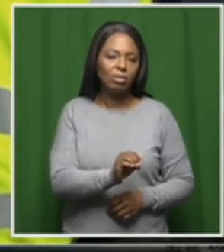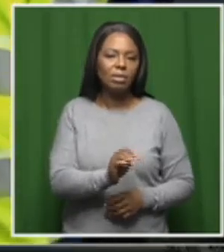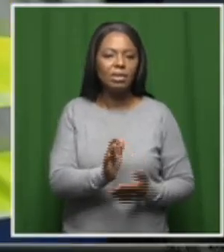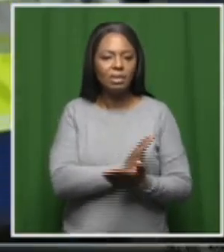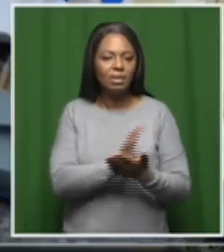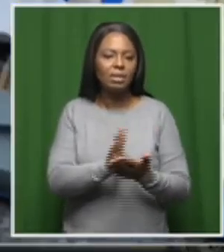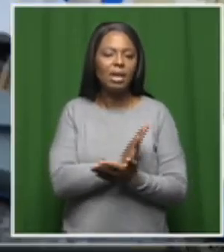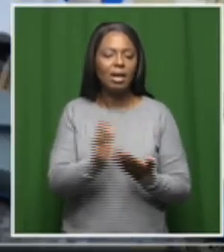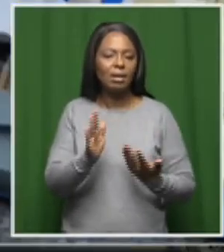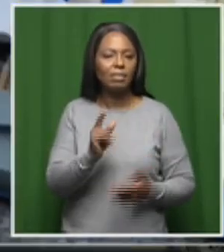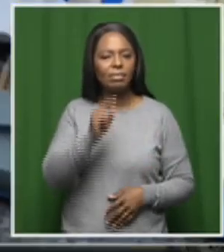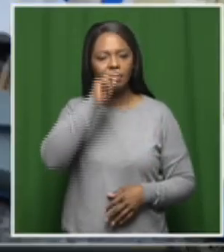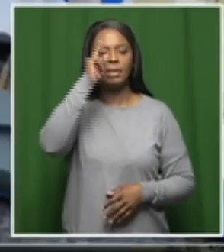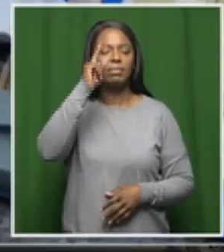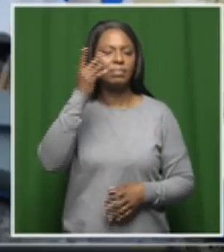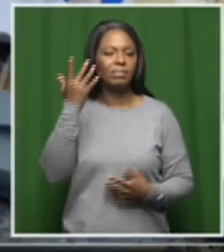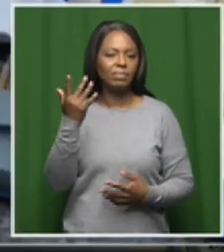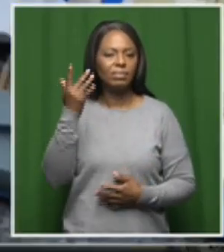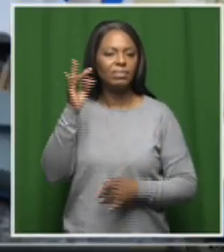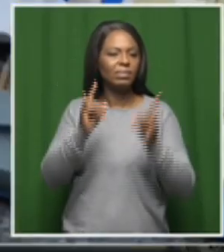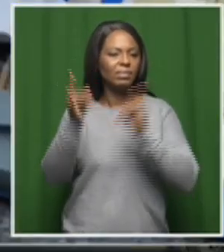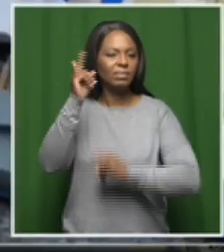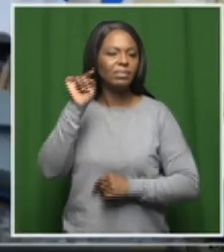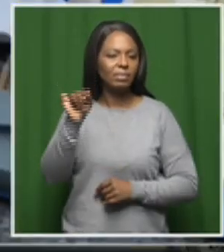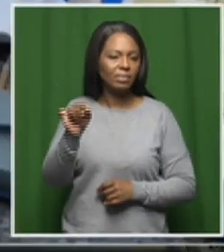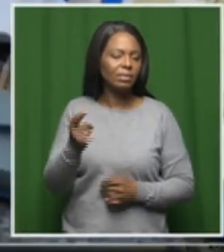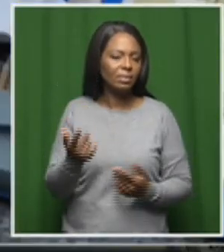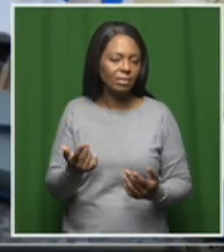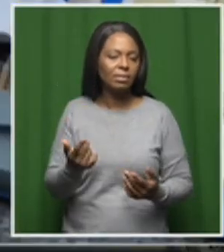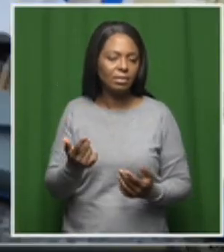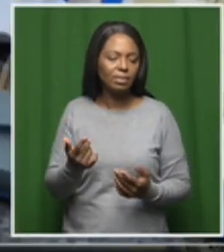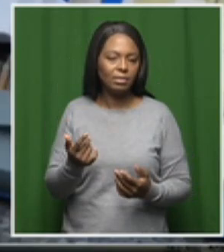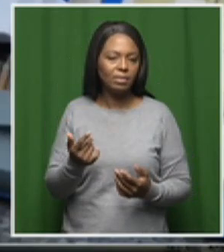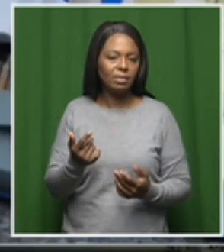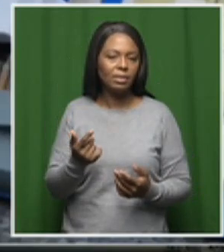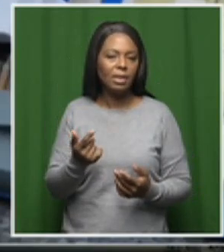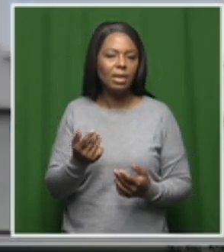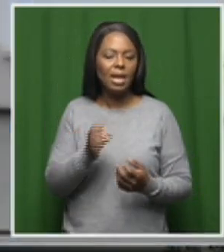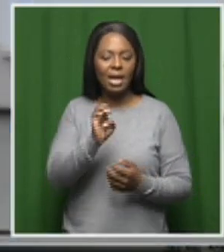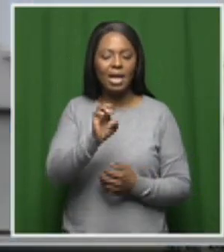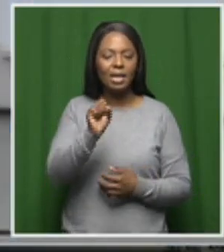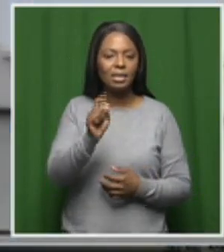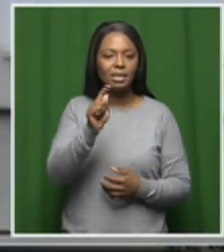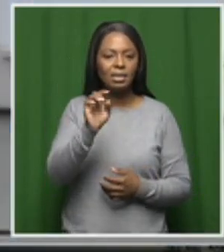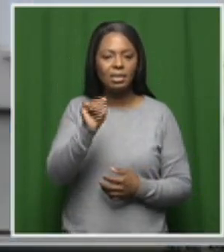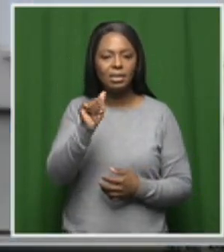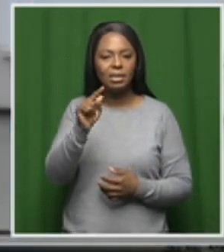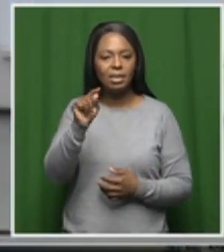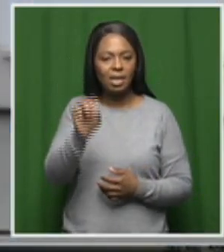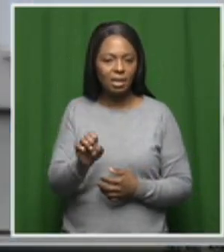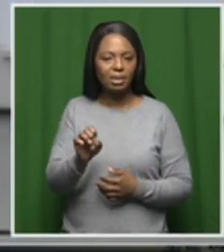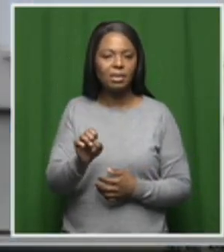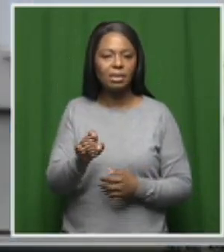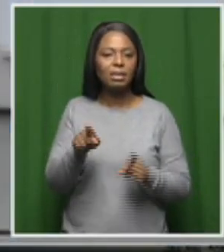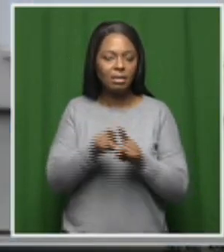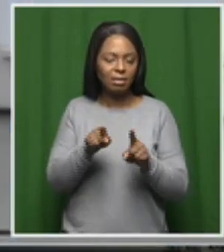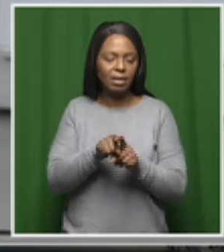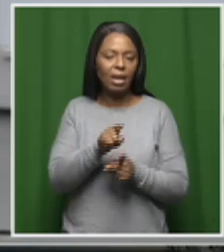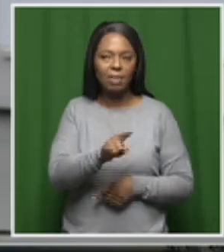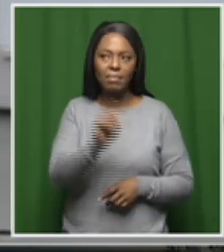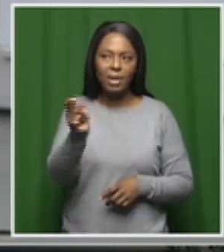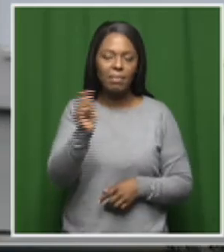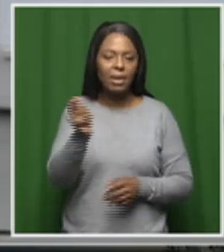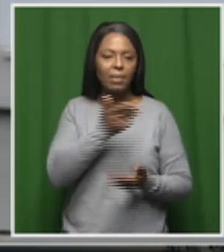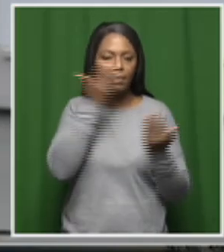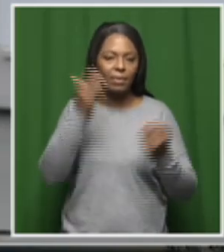estates that are also being, people that are living in those estates that are being targeted for this removal. Are you allowed to